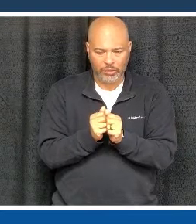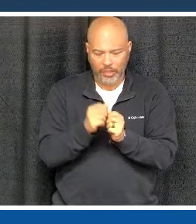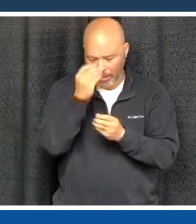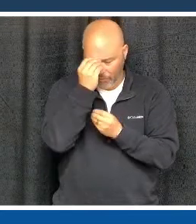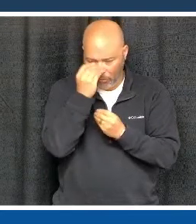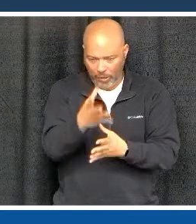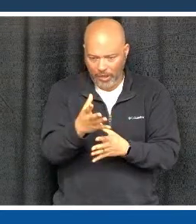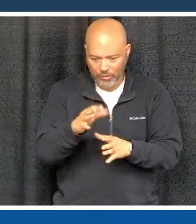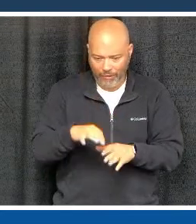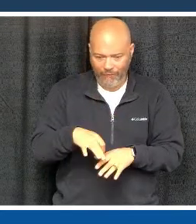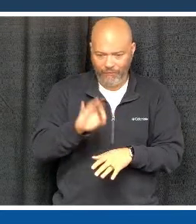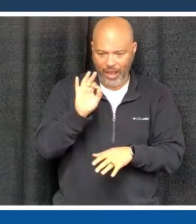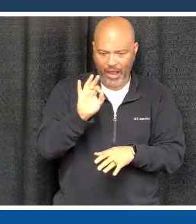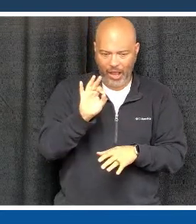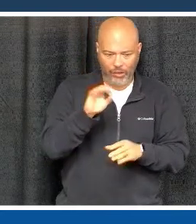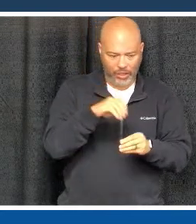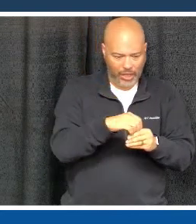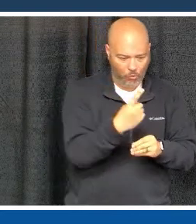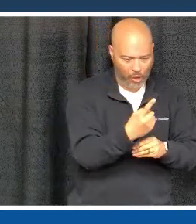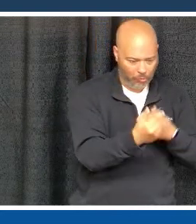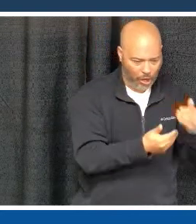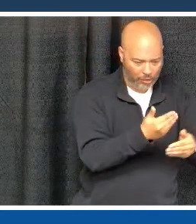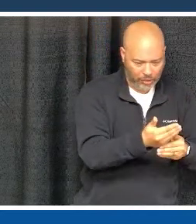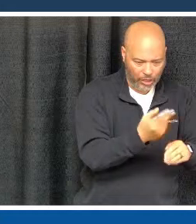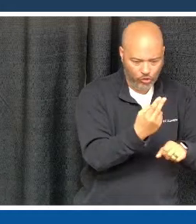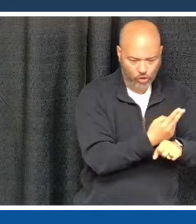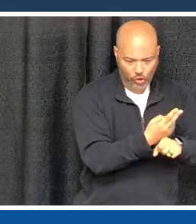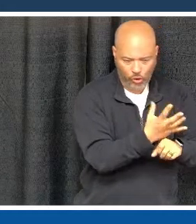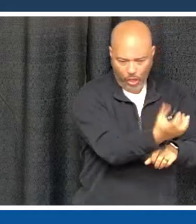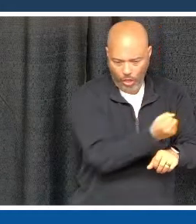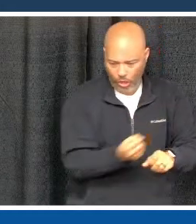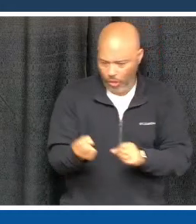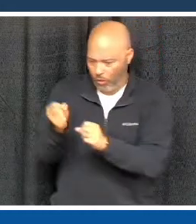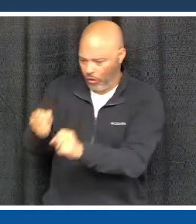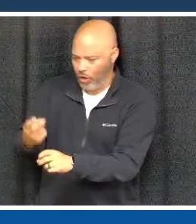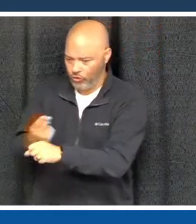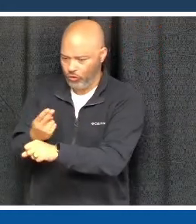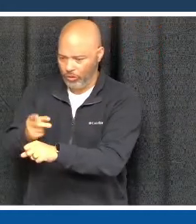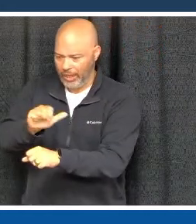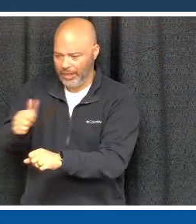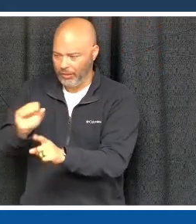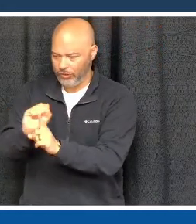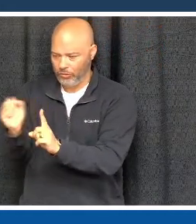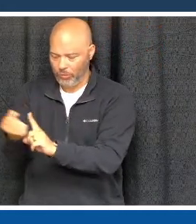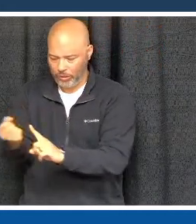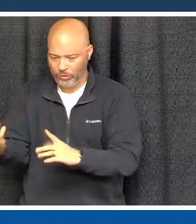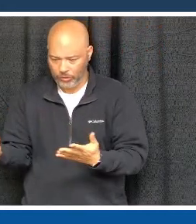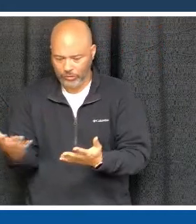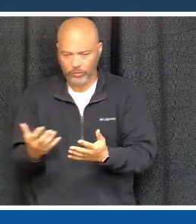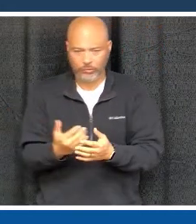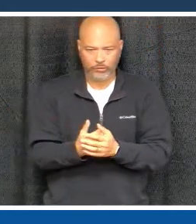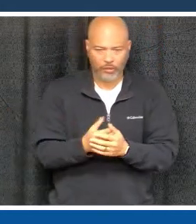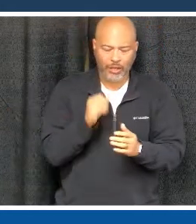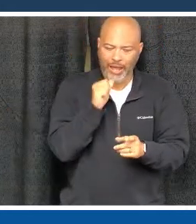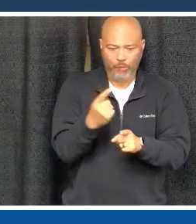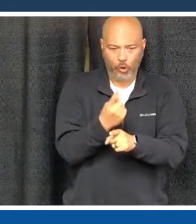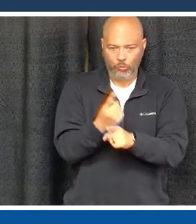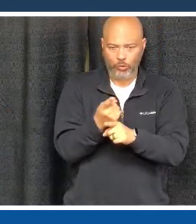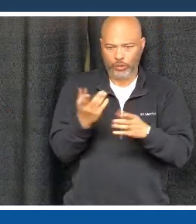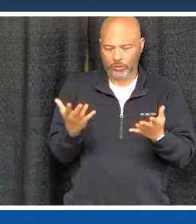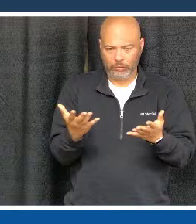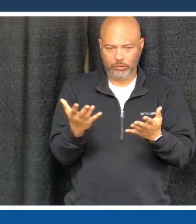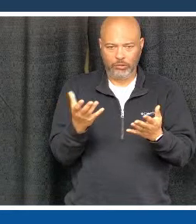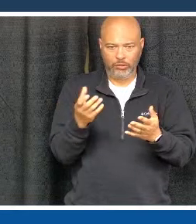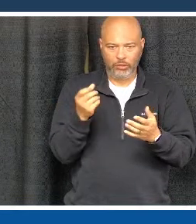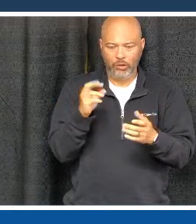information being found in one process being appropriately or maybe inappropriately is more the concern